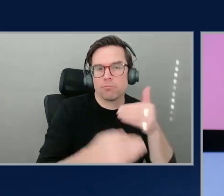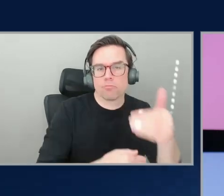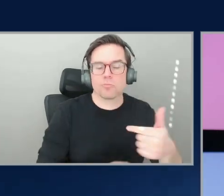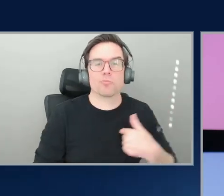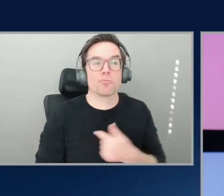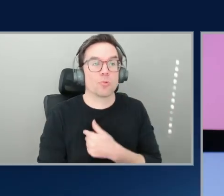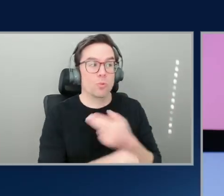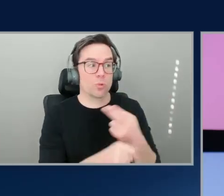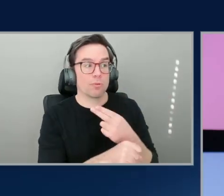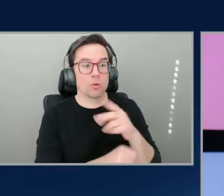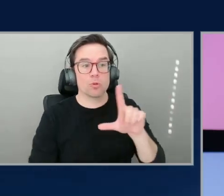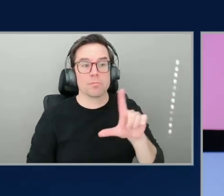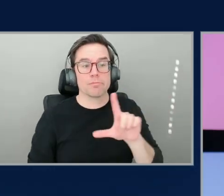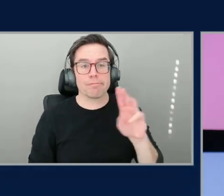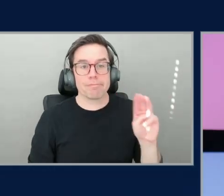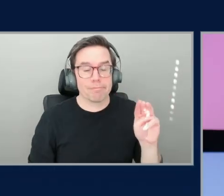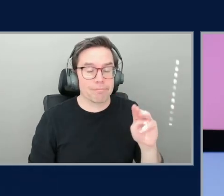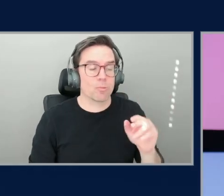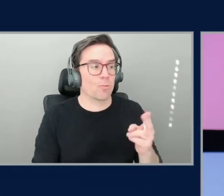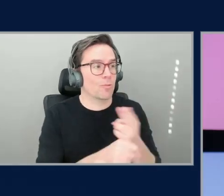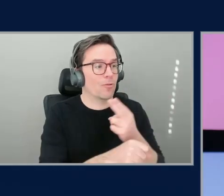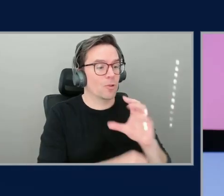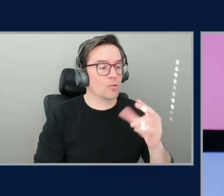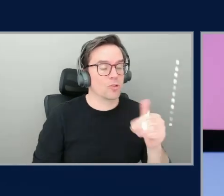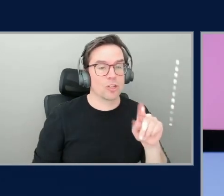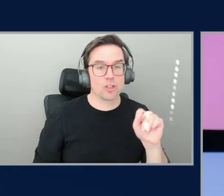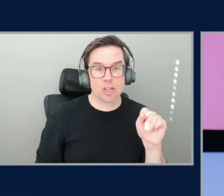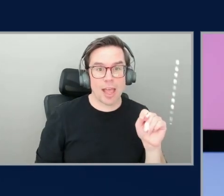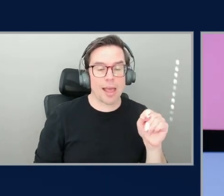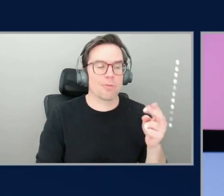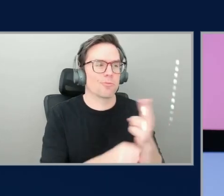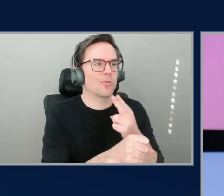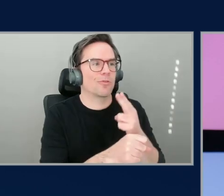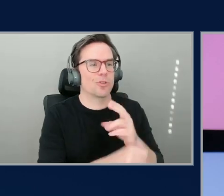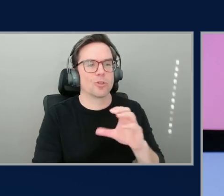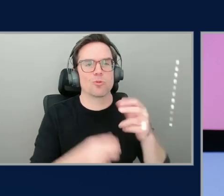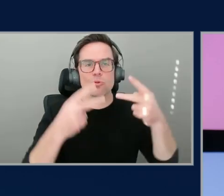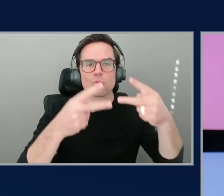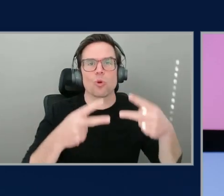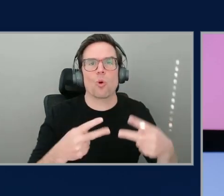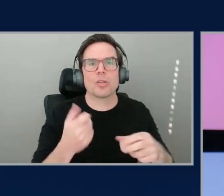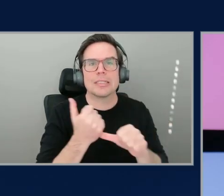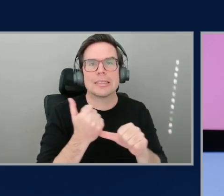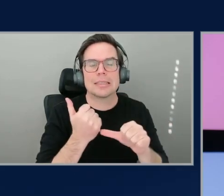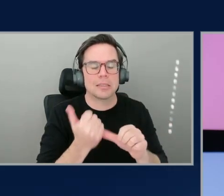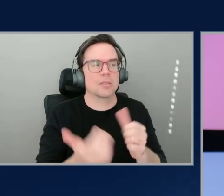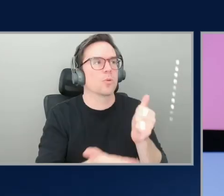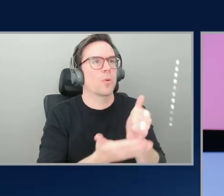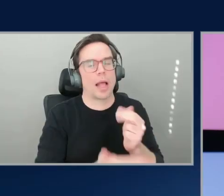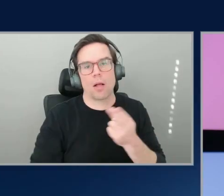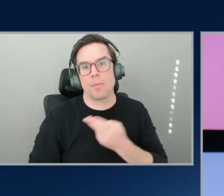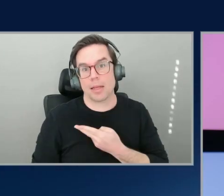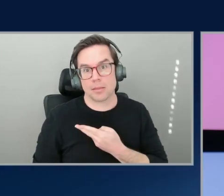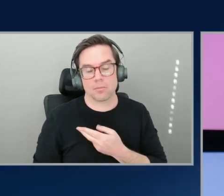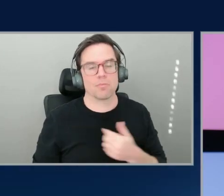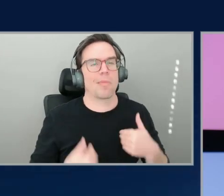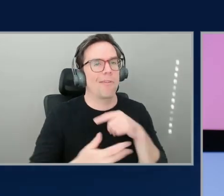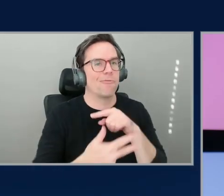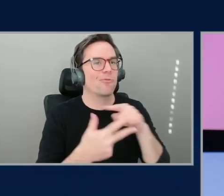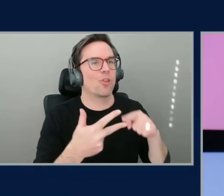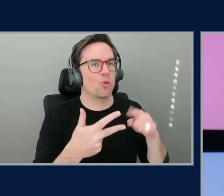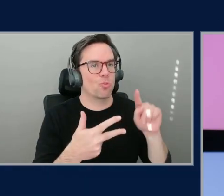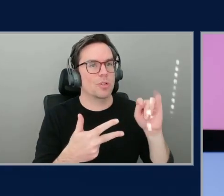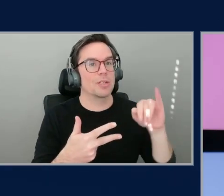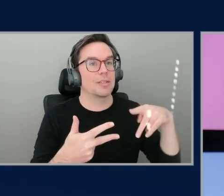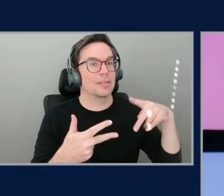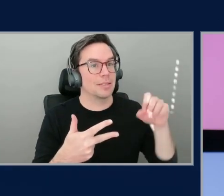chat applications, we used coding assistants to help us kind of get there. And we have three tips and some